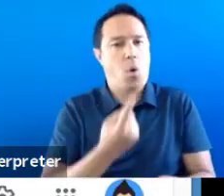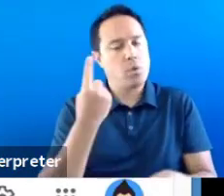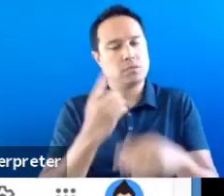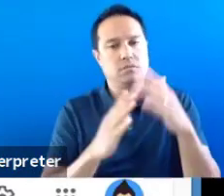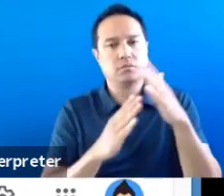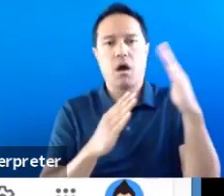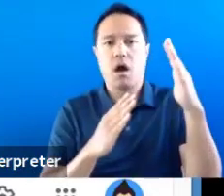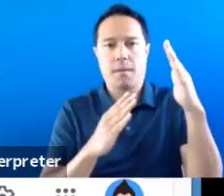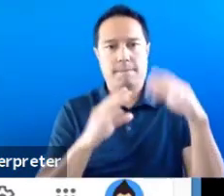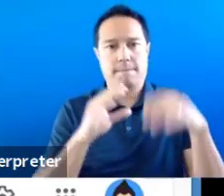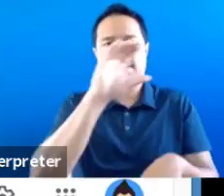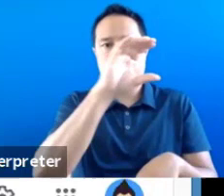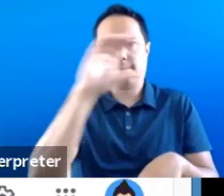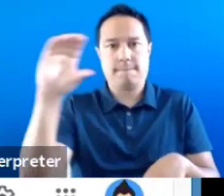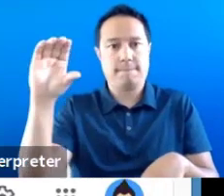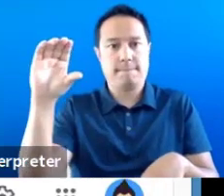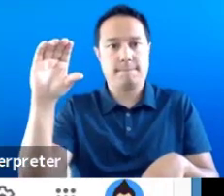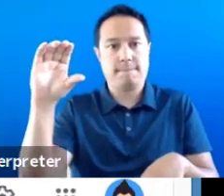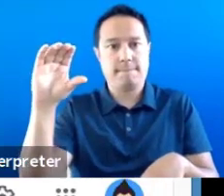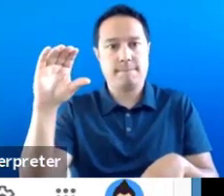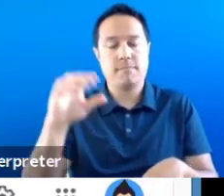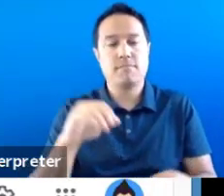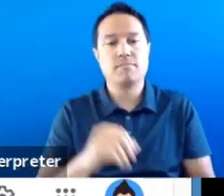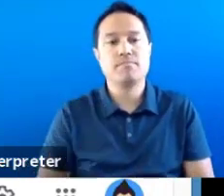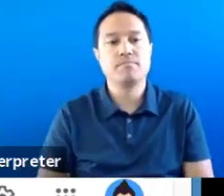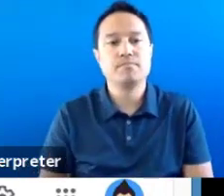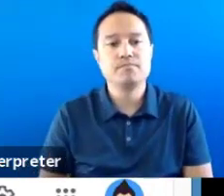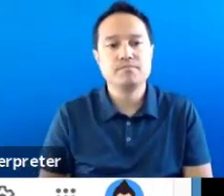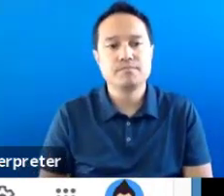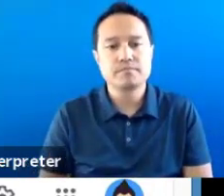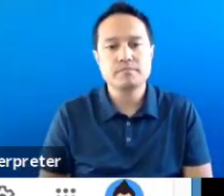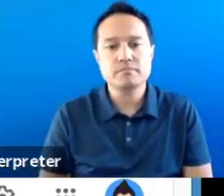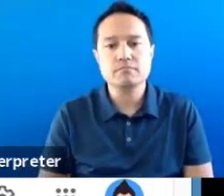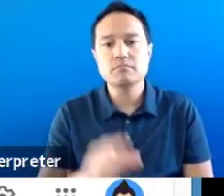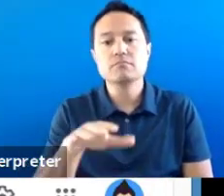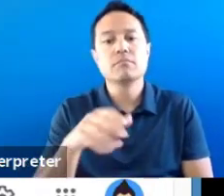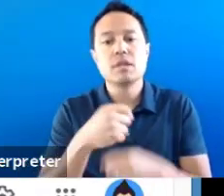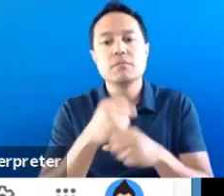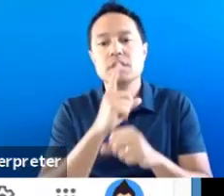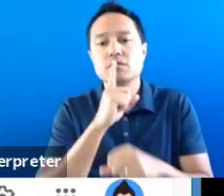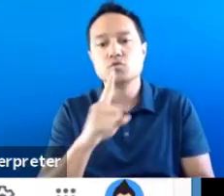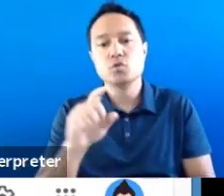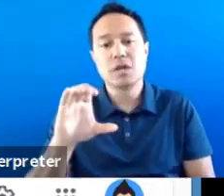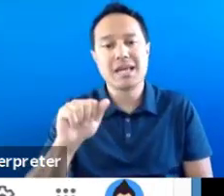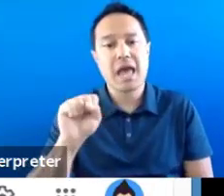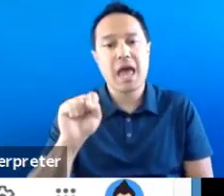way, you got to use that underscore between cast and COVID, folks.